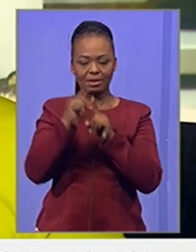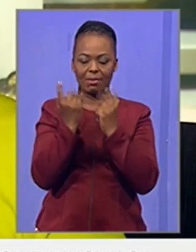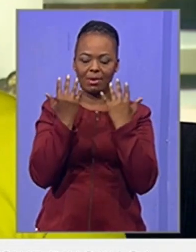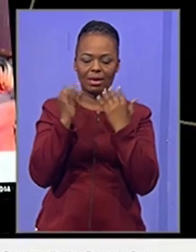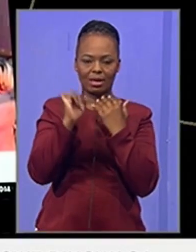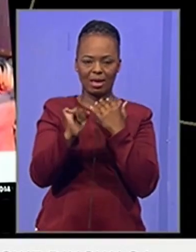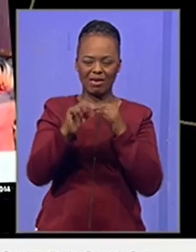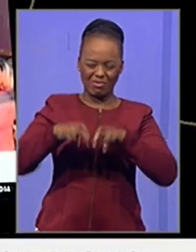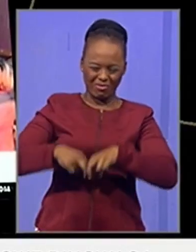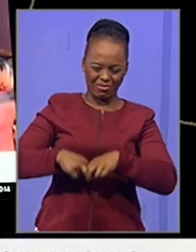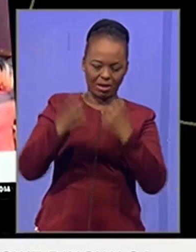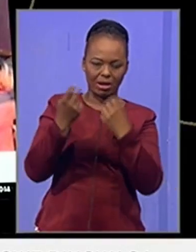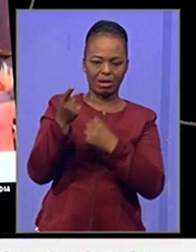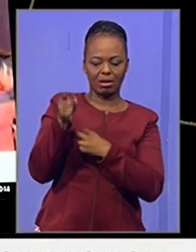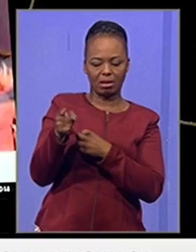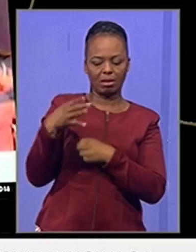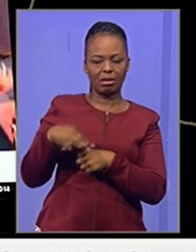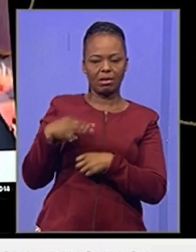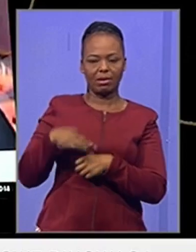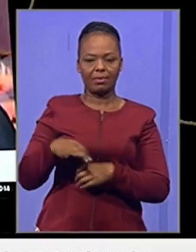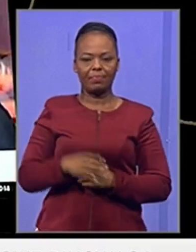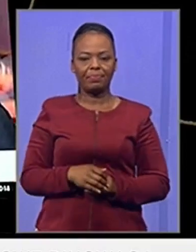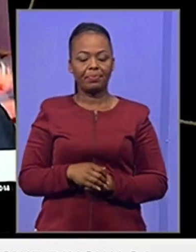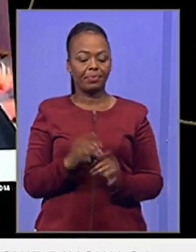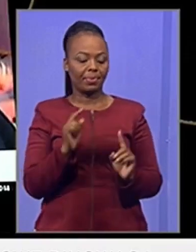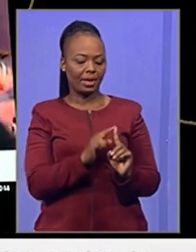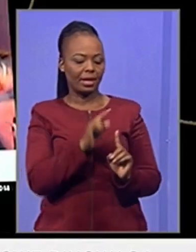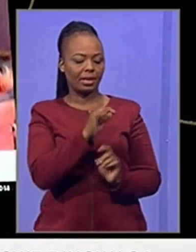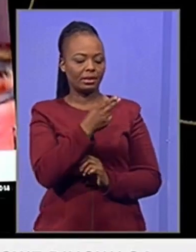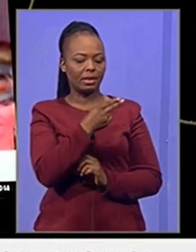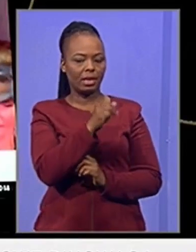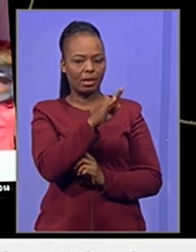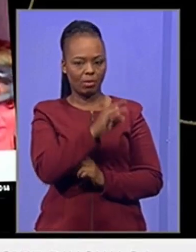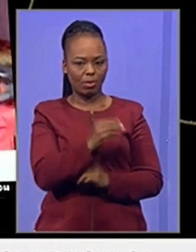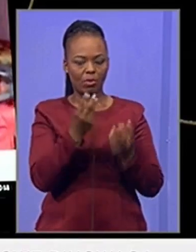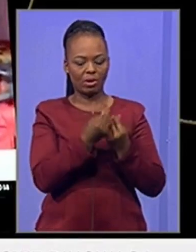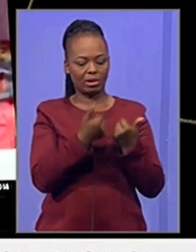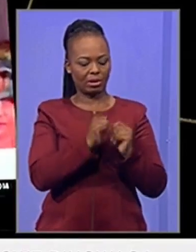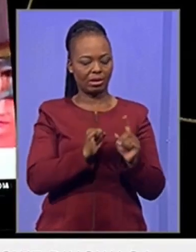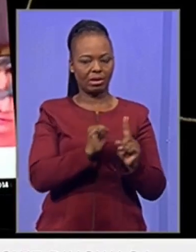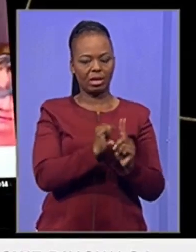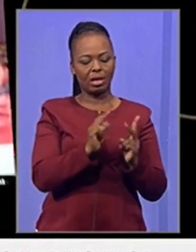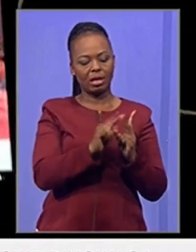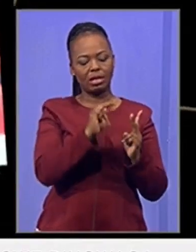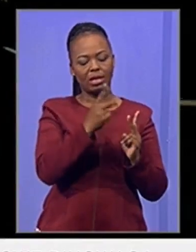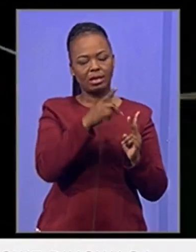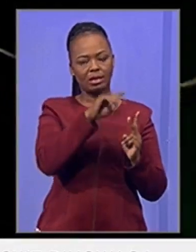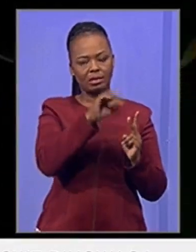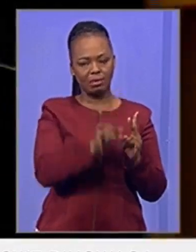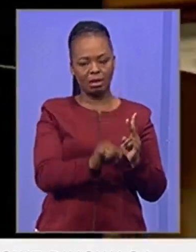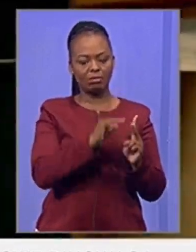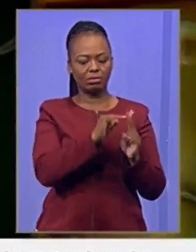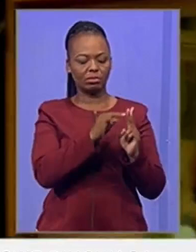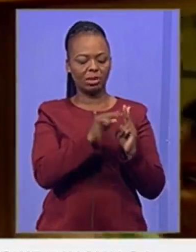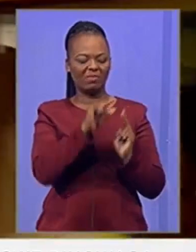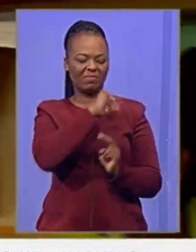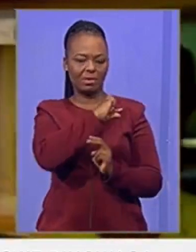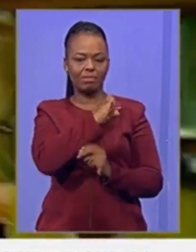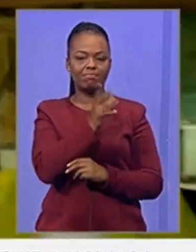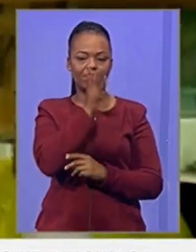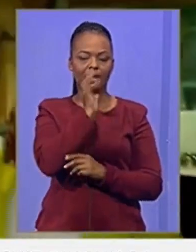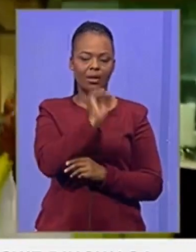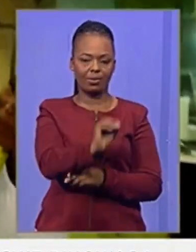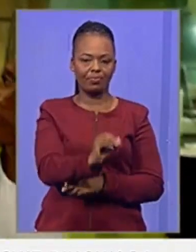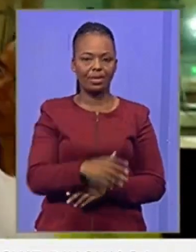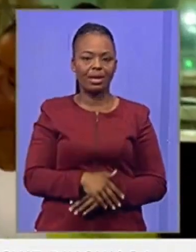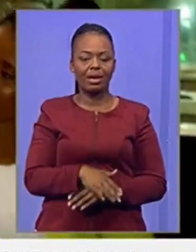he raped her. Bester le mokapelo wa gagwe ngaka Ditaba Magudumana ga jaana ba lebagane le ditatofatso di le mmalwa gareng